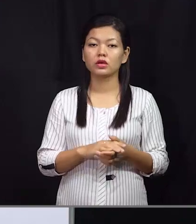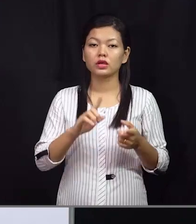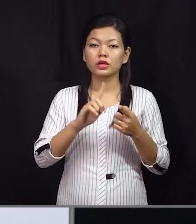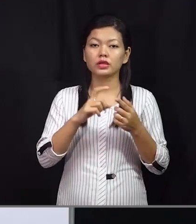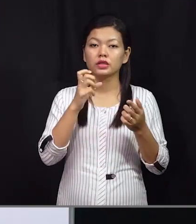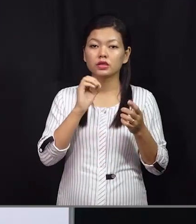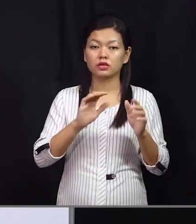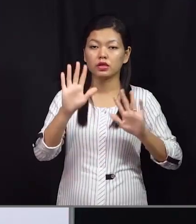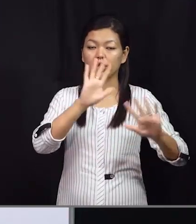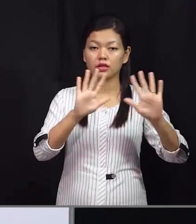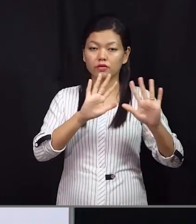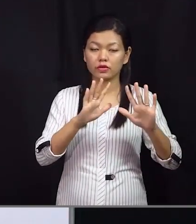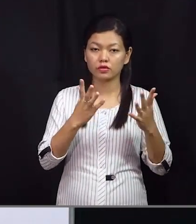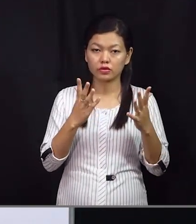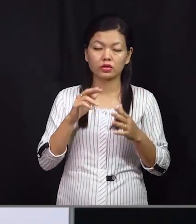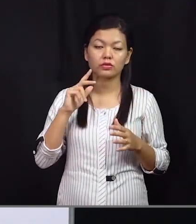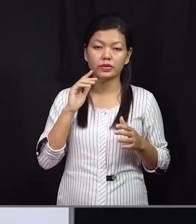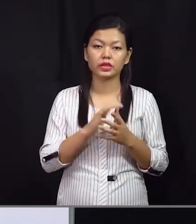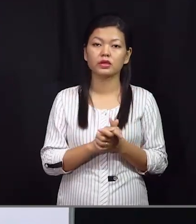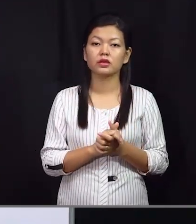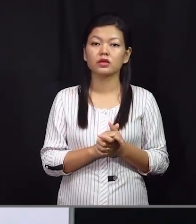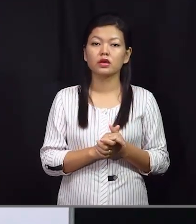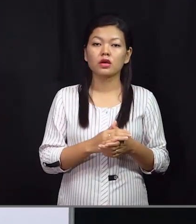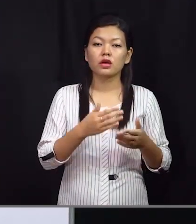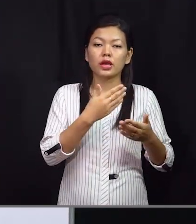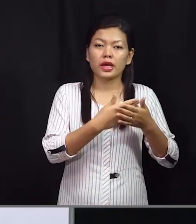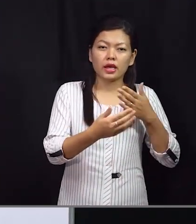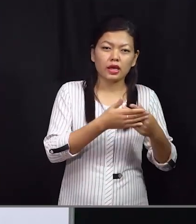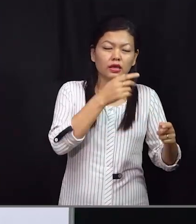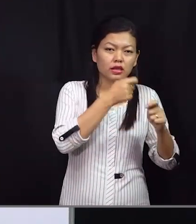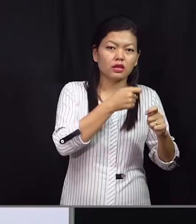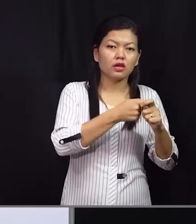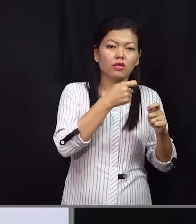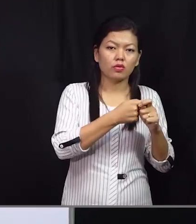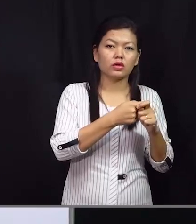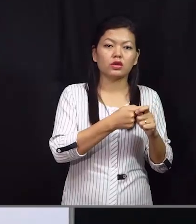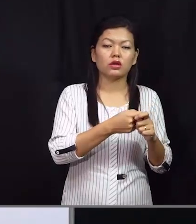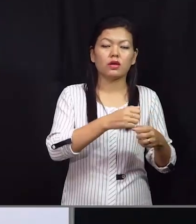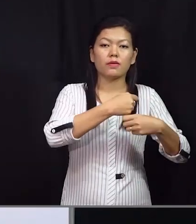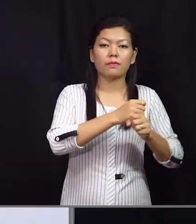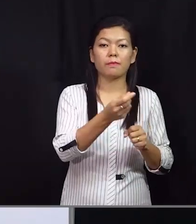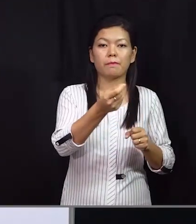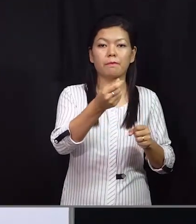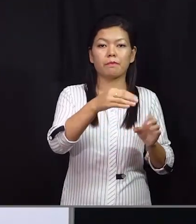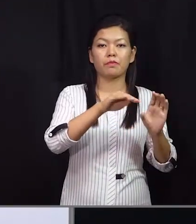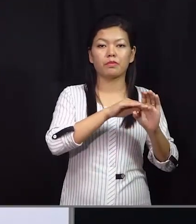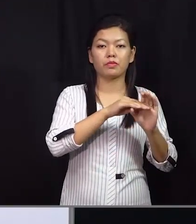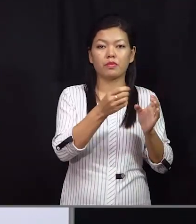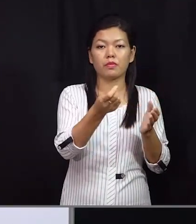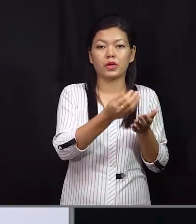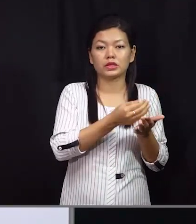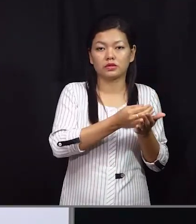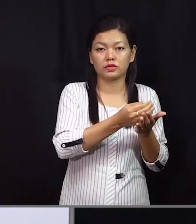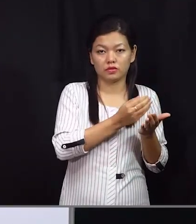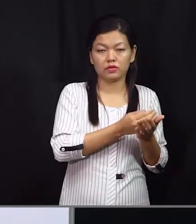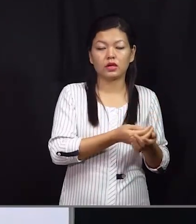to earn money. You got to see that? Any activity which involve earning money is called economic activity. Whereas on